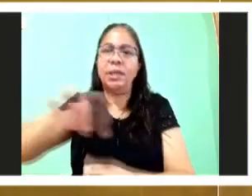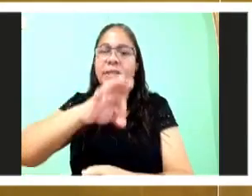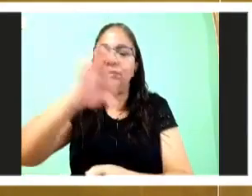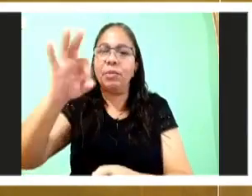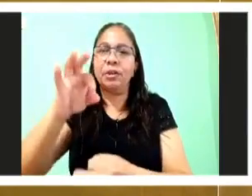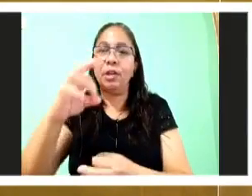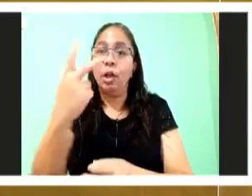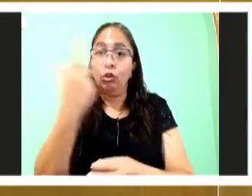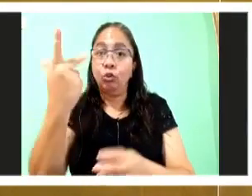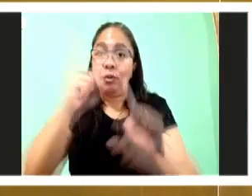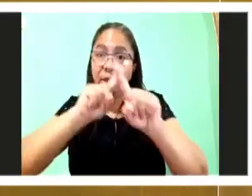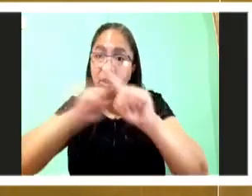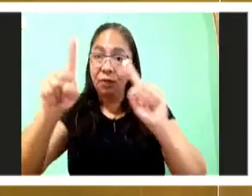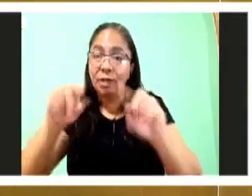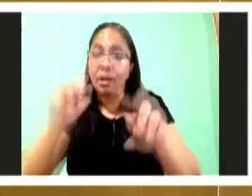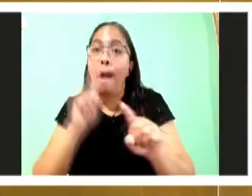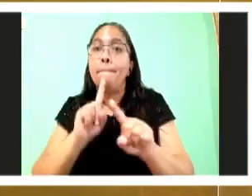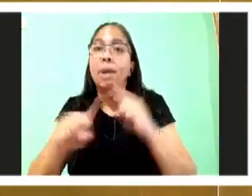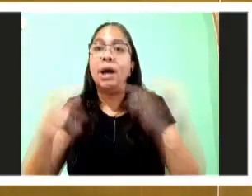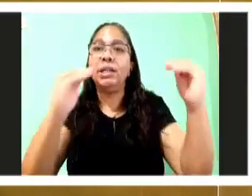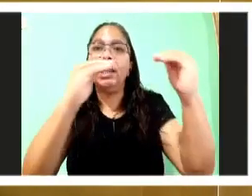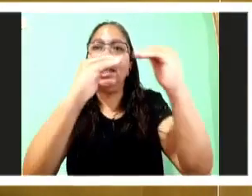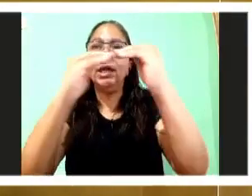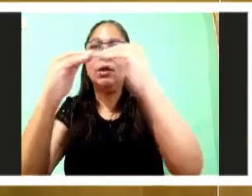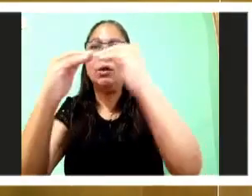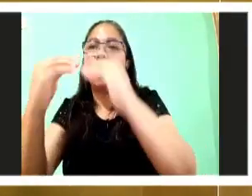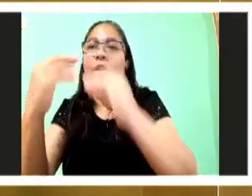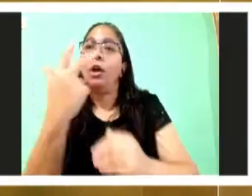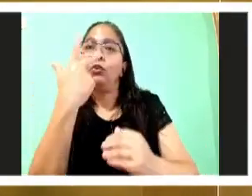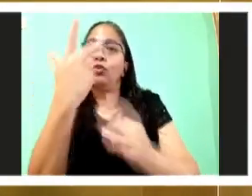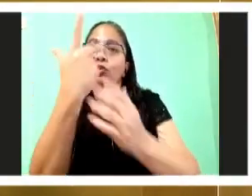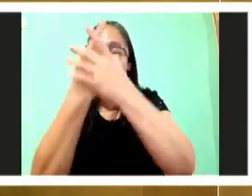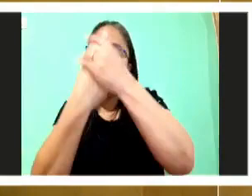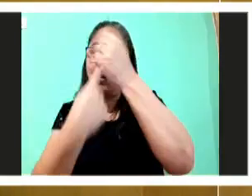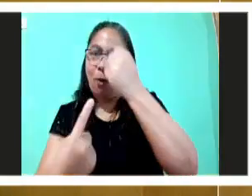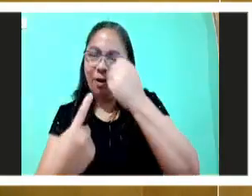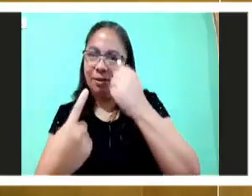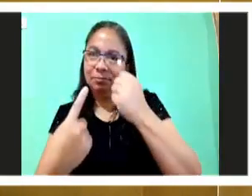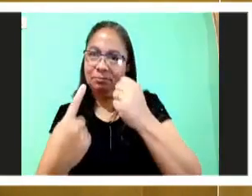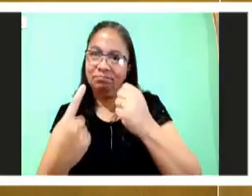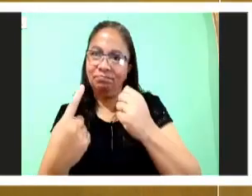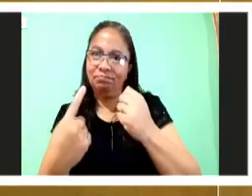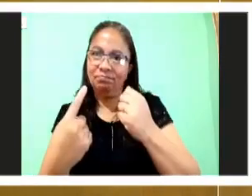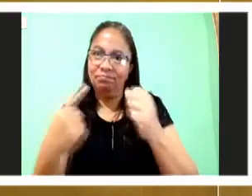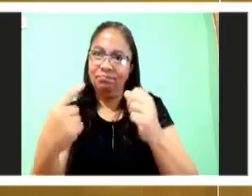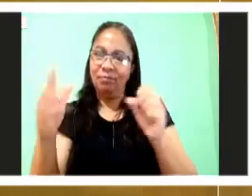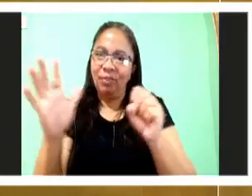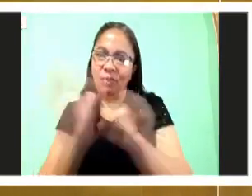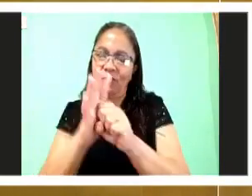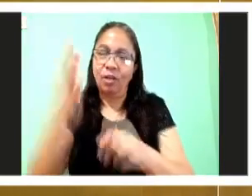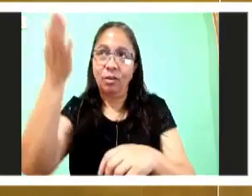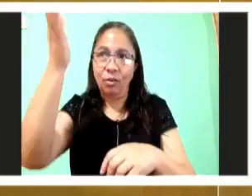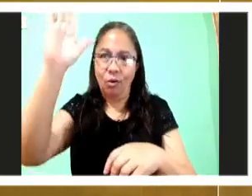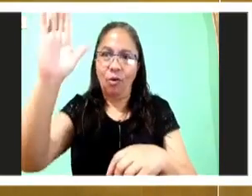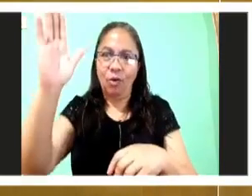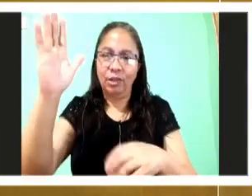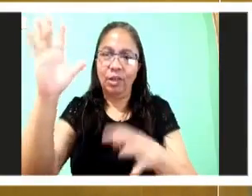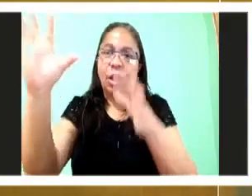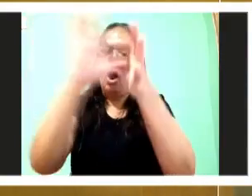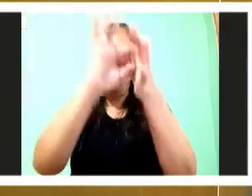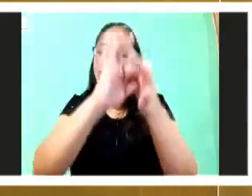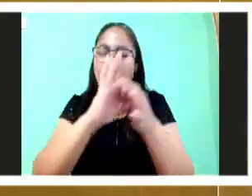equal, one, three, and hold a unity of